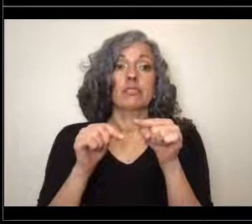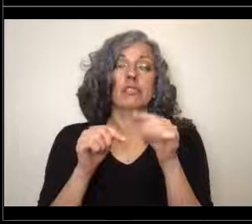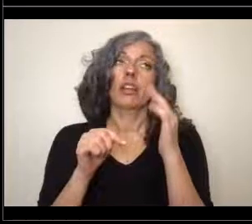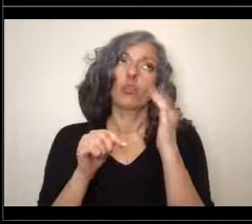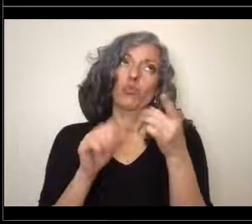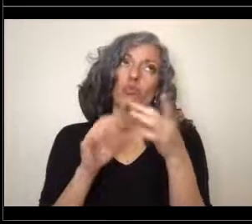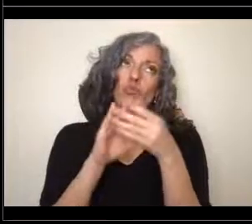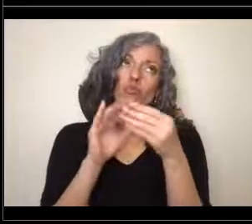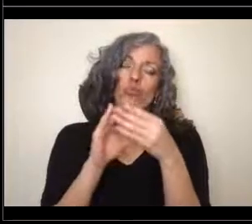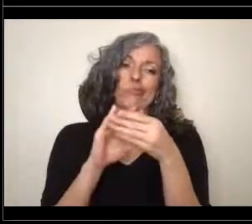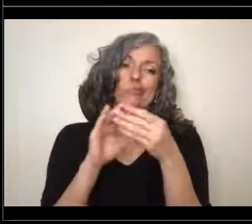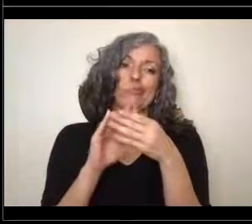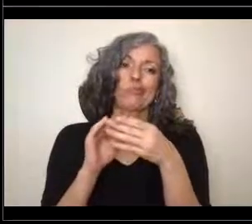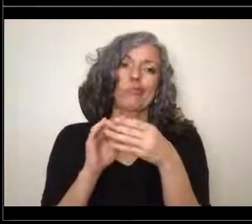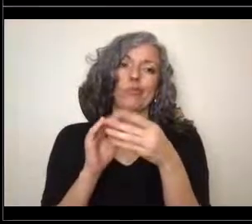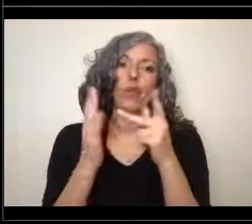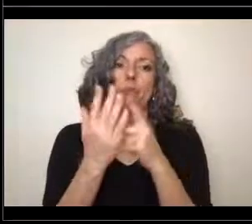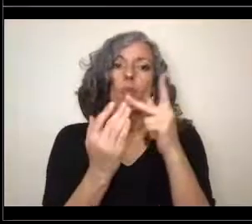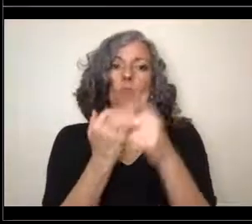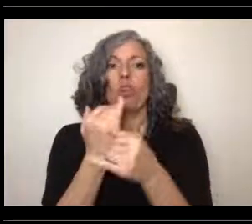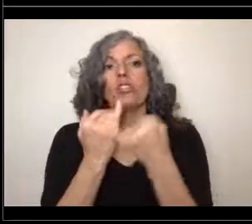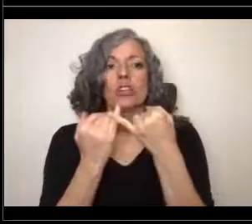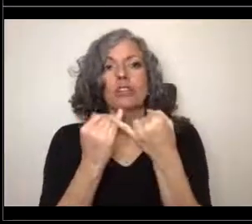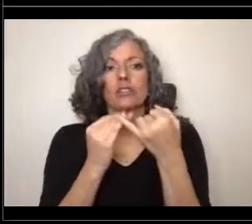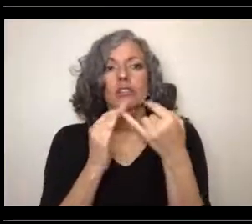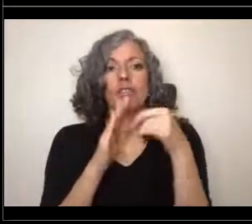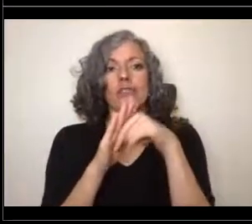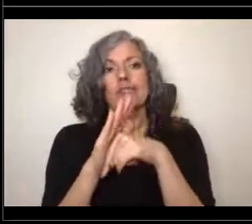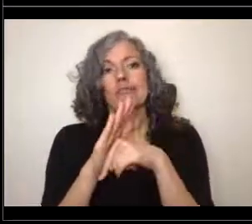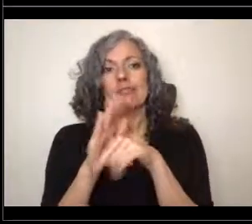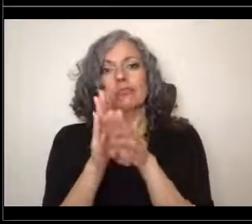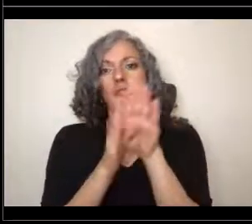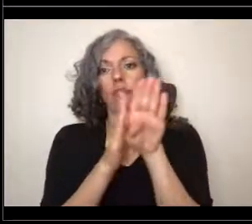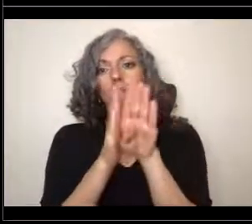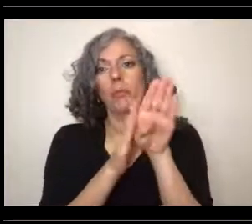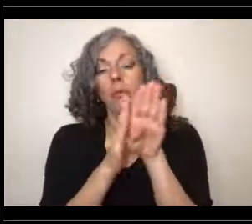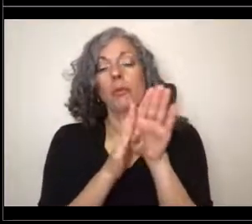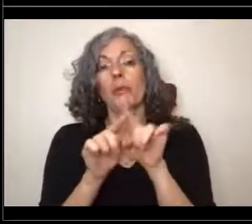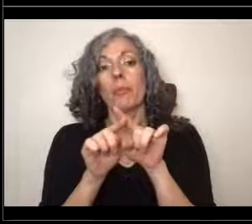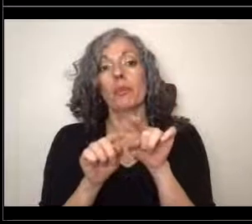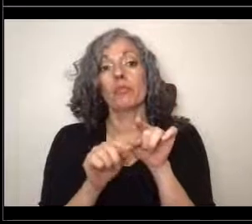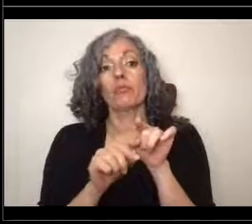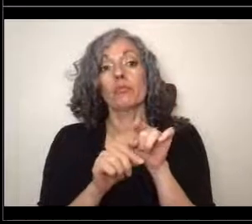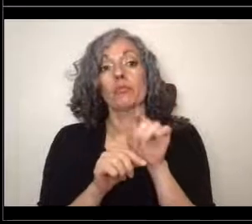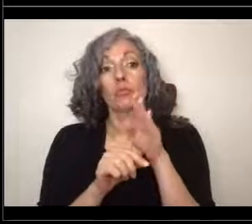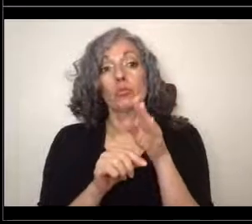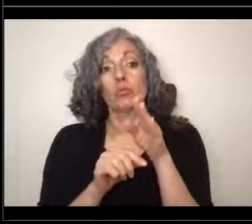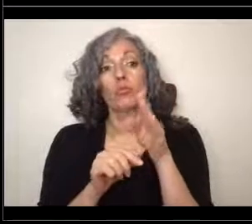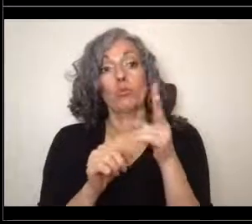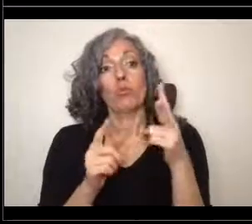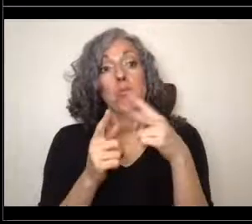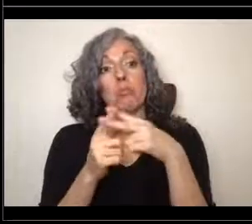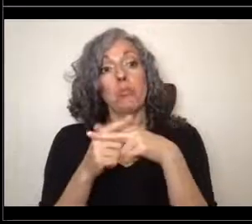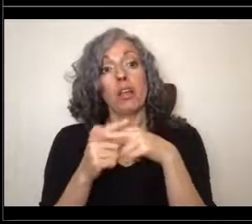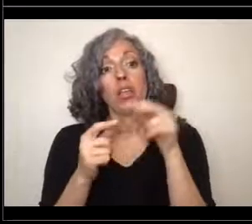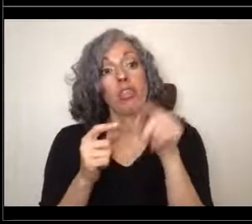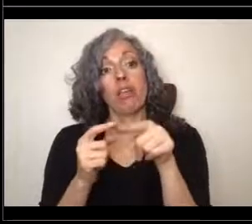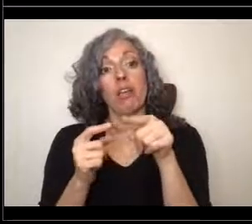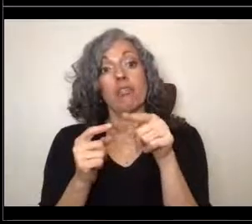about projects that are deep into project development, but you are gonna apply this prioritization